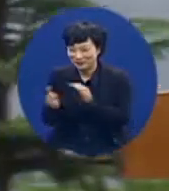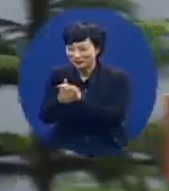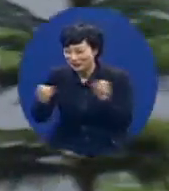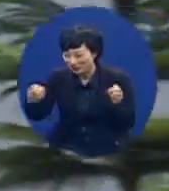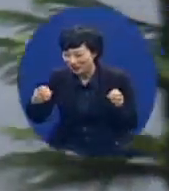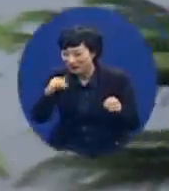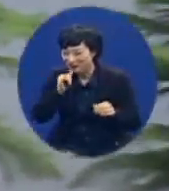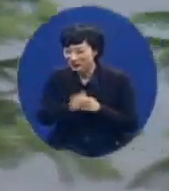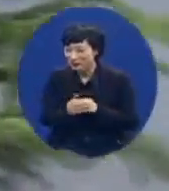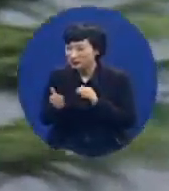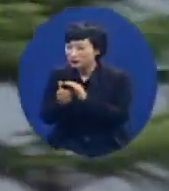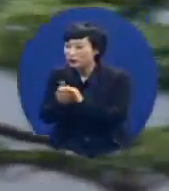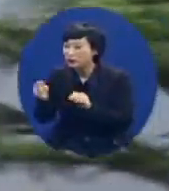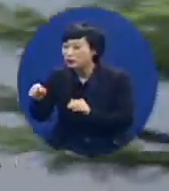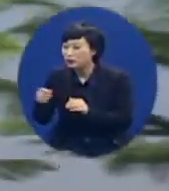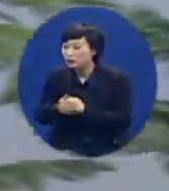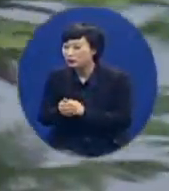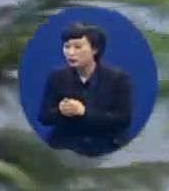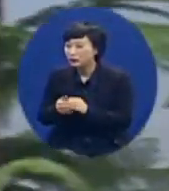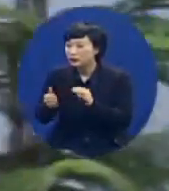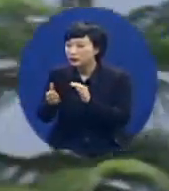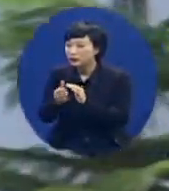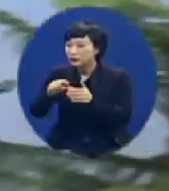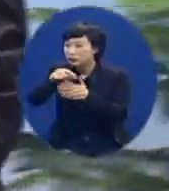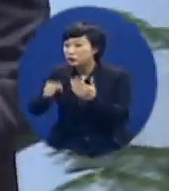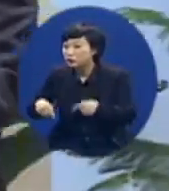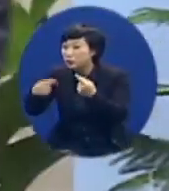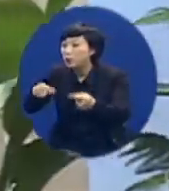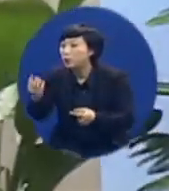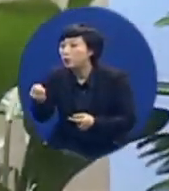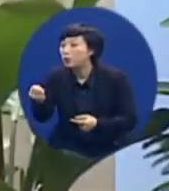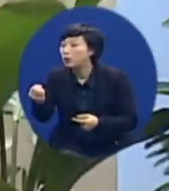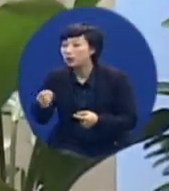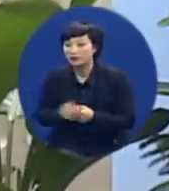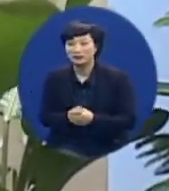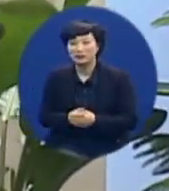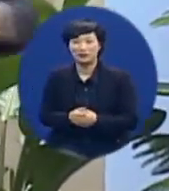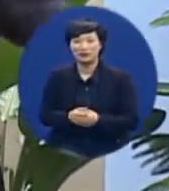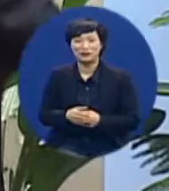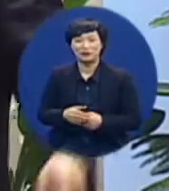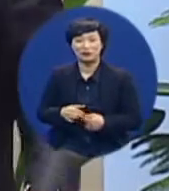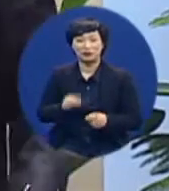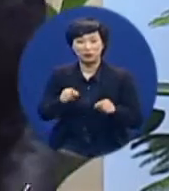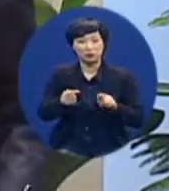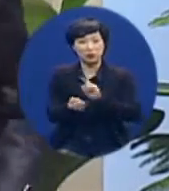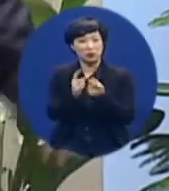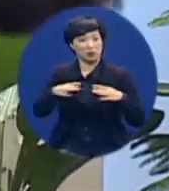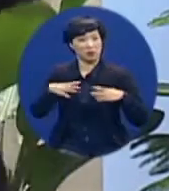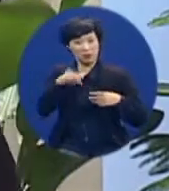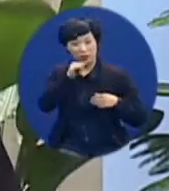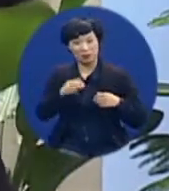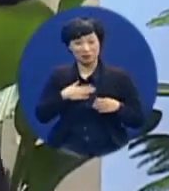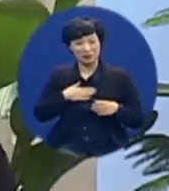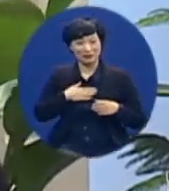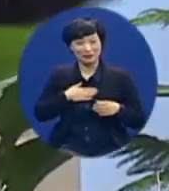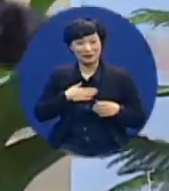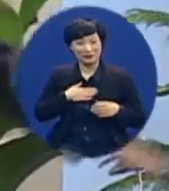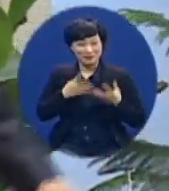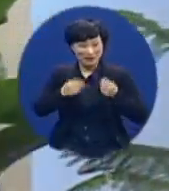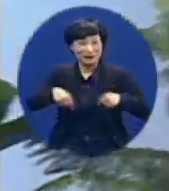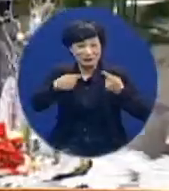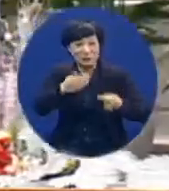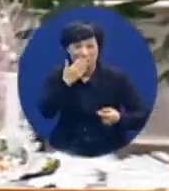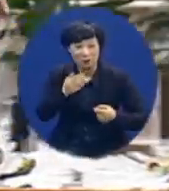how many times did you perform? We were so proud of it. I could do more than the other